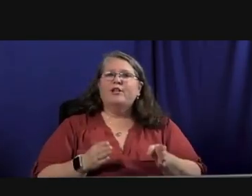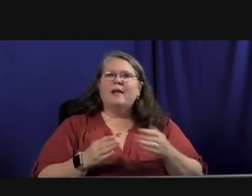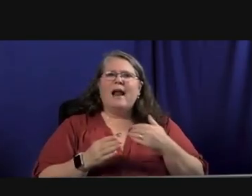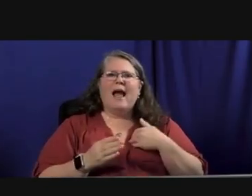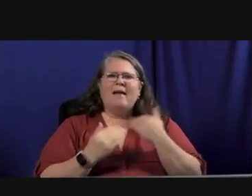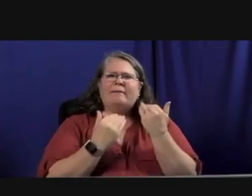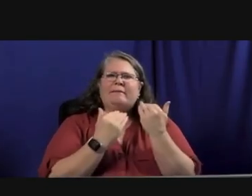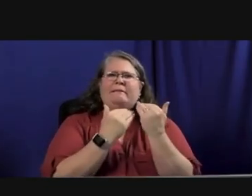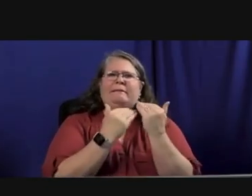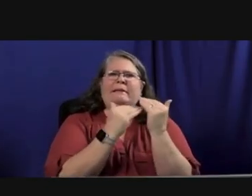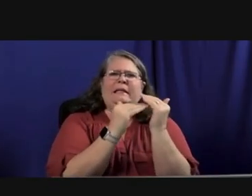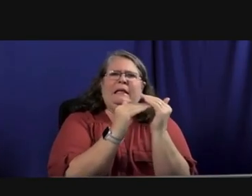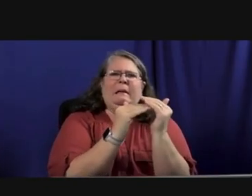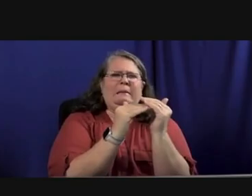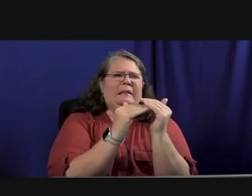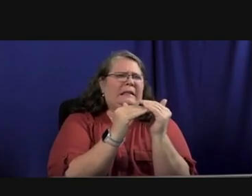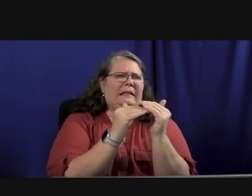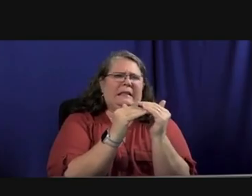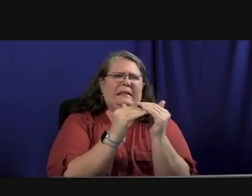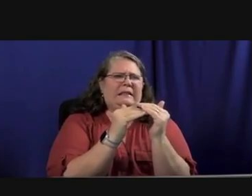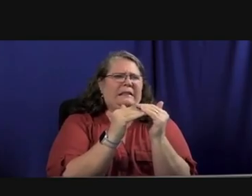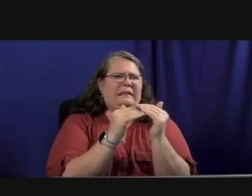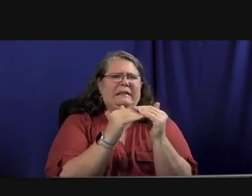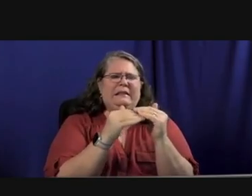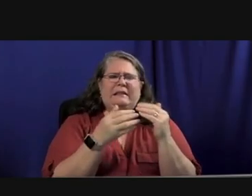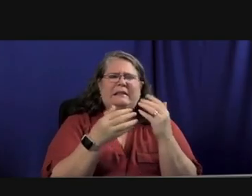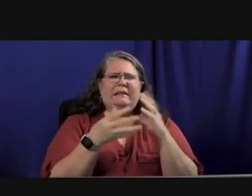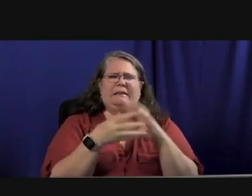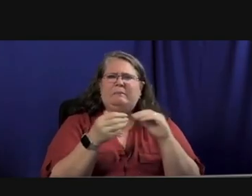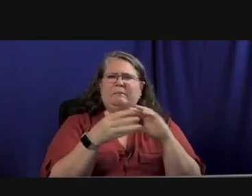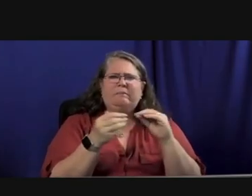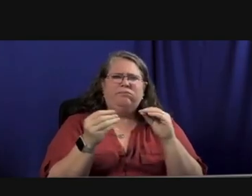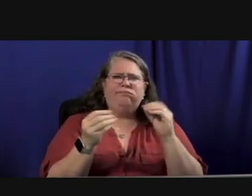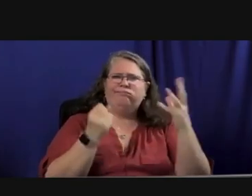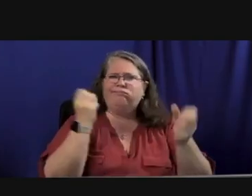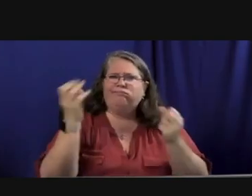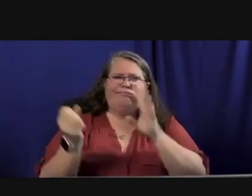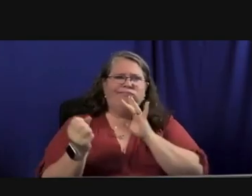This is when a person has limited